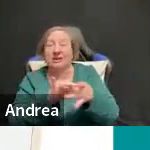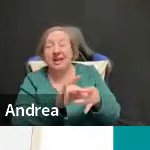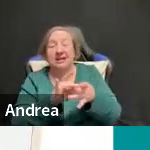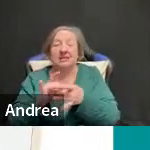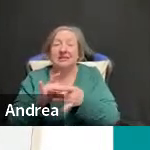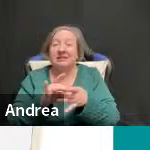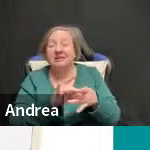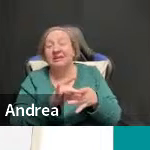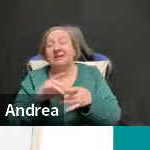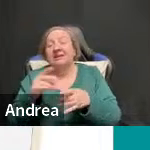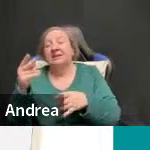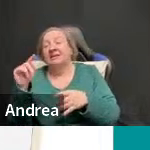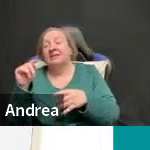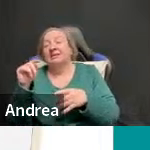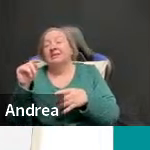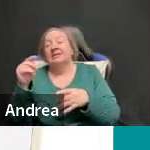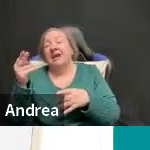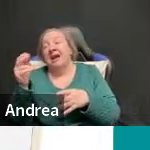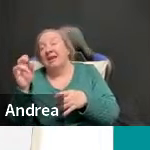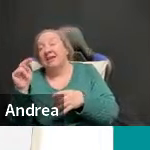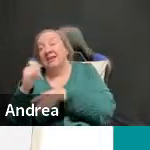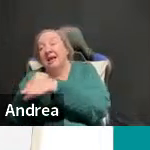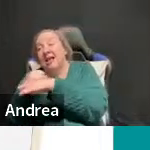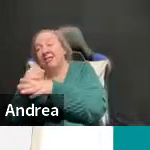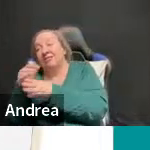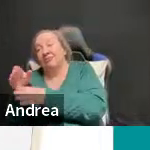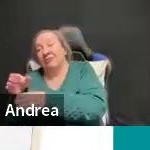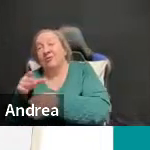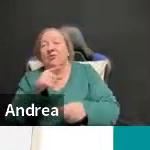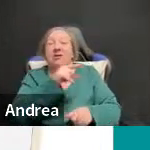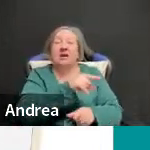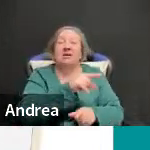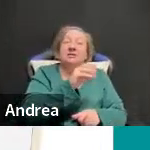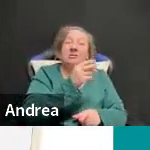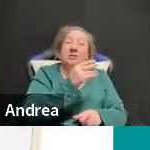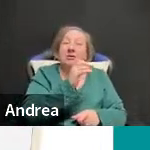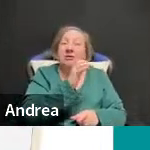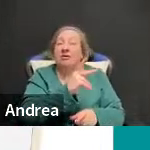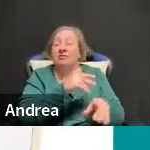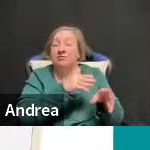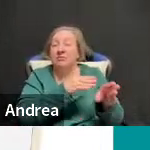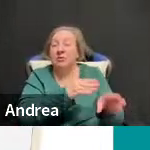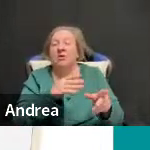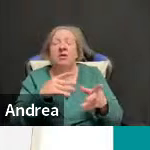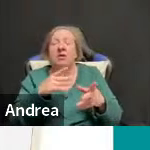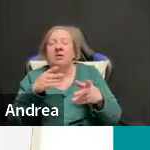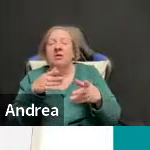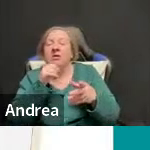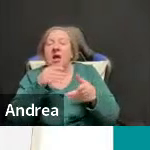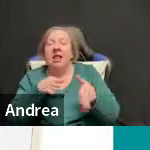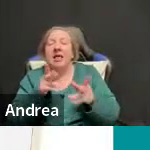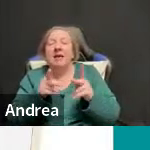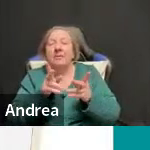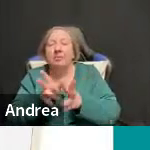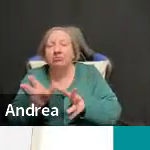as a local way, it would really require anybody to get into the bigger grid, which opens up opportunities to get caught